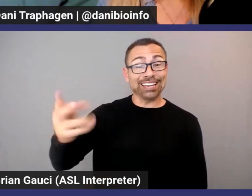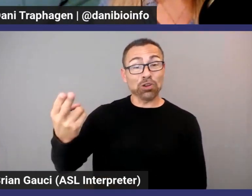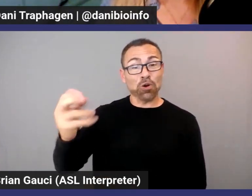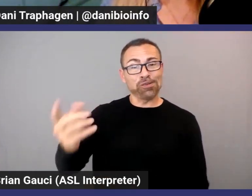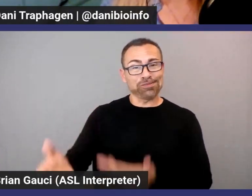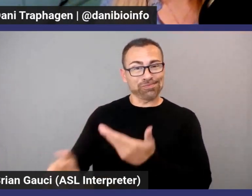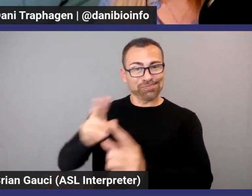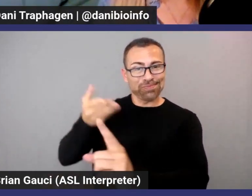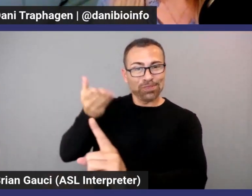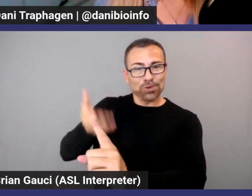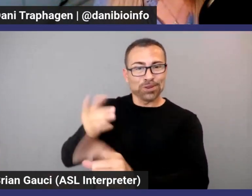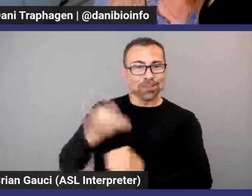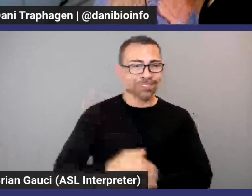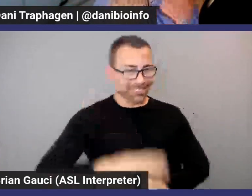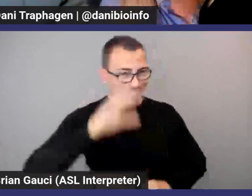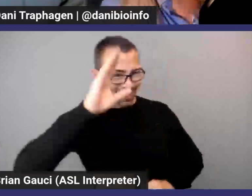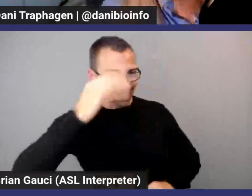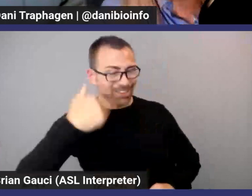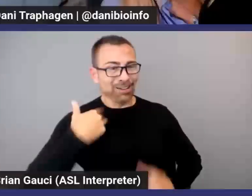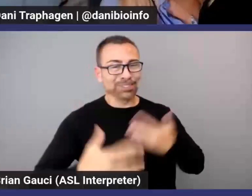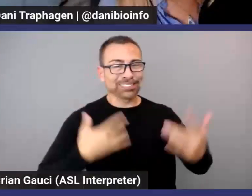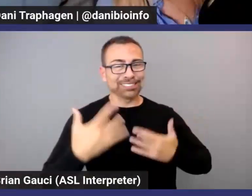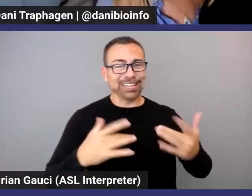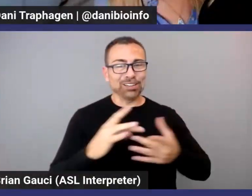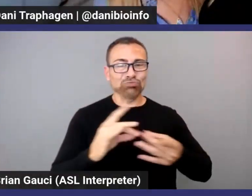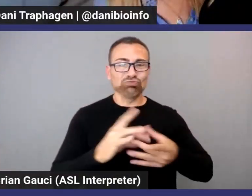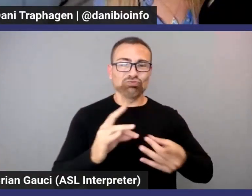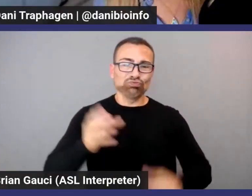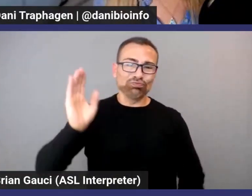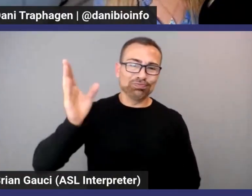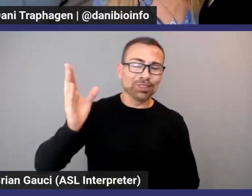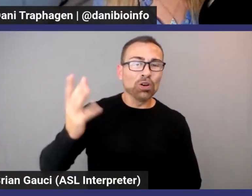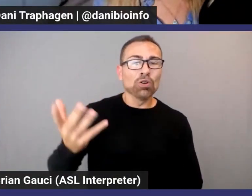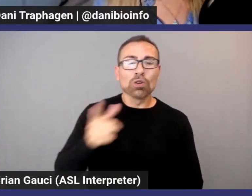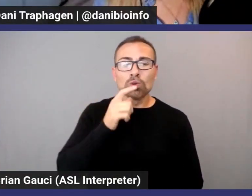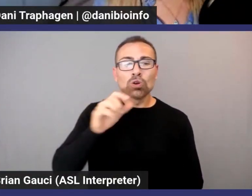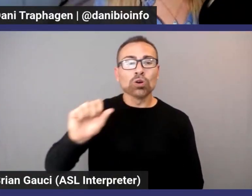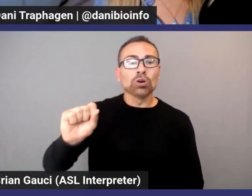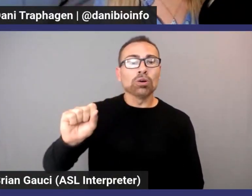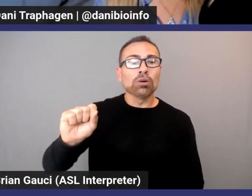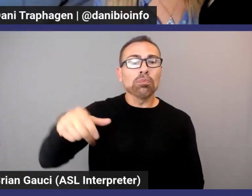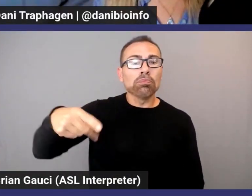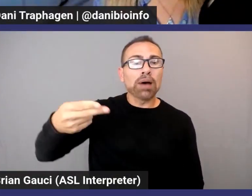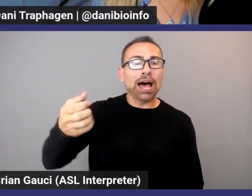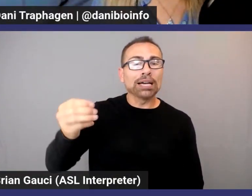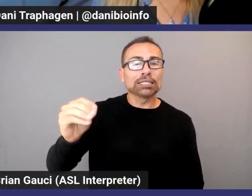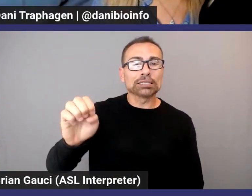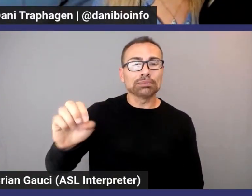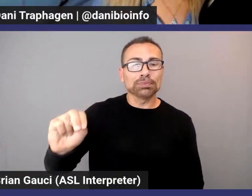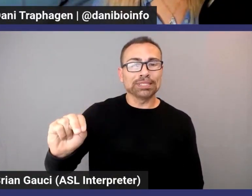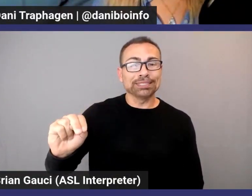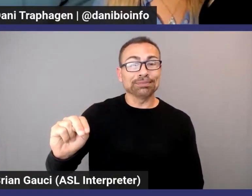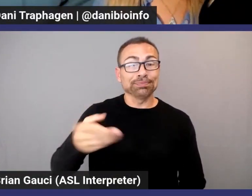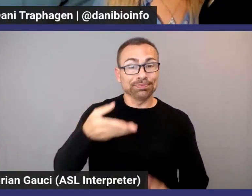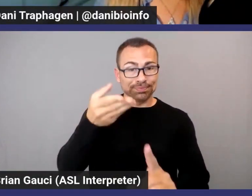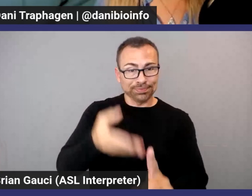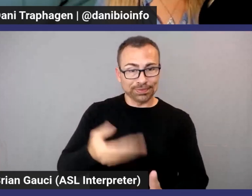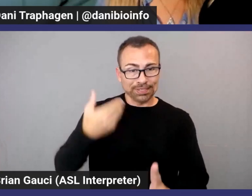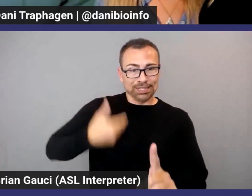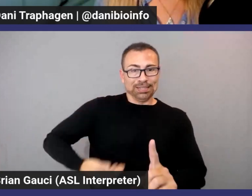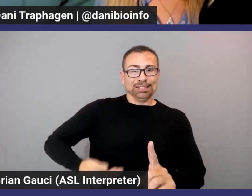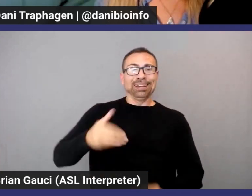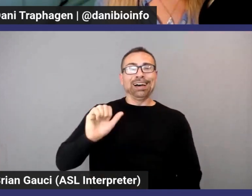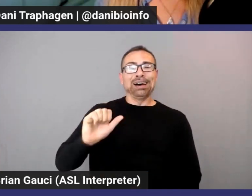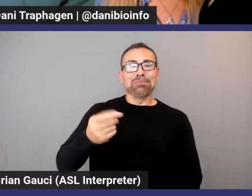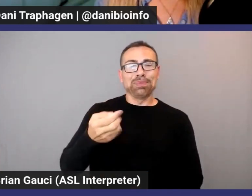excited to talk to Pashmeen. Pashmeen, how are you? Doing Great to have great. you here. Absolutely thrilled to be here. Thanks so much